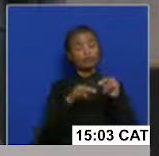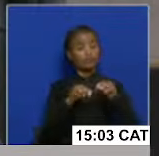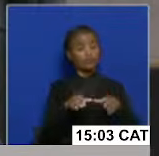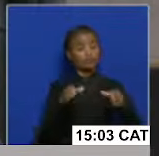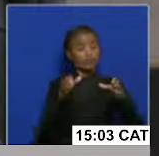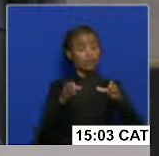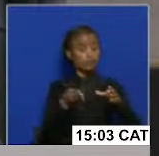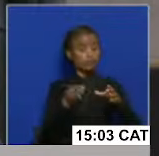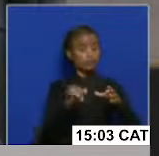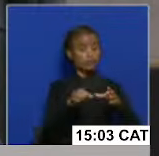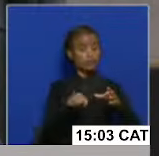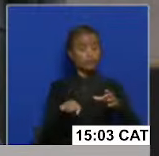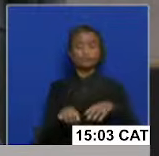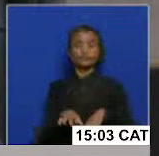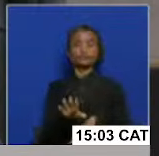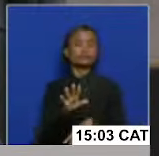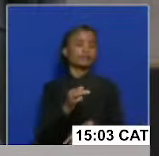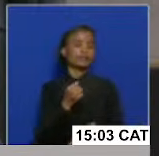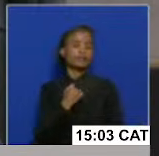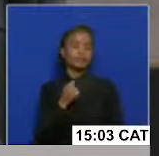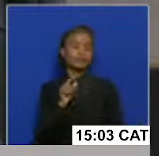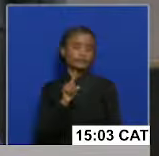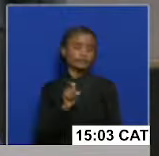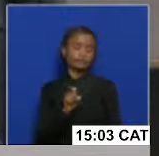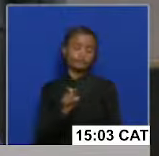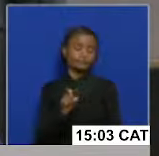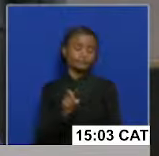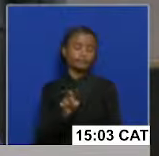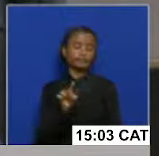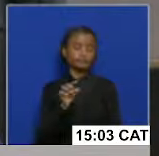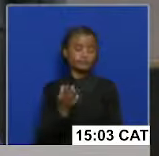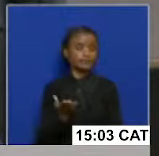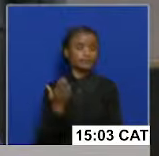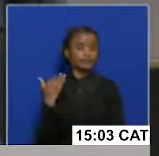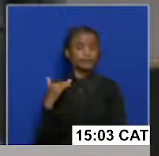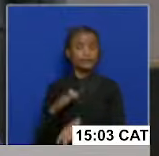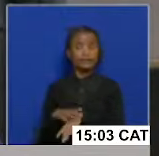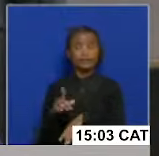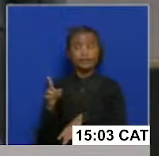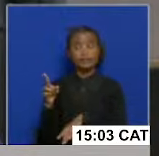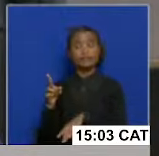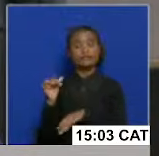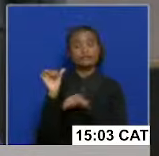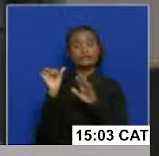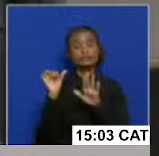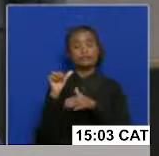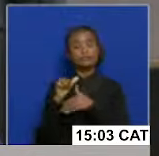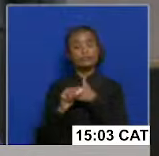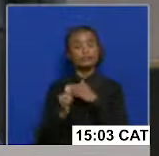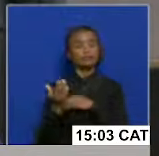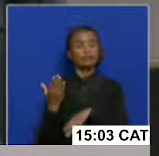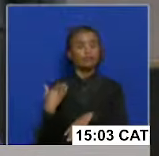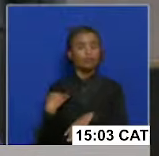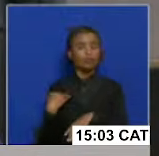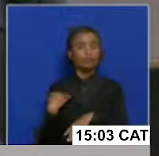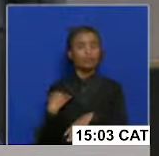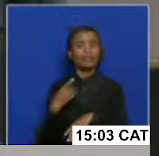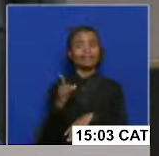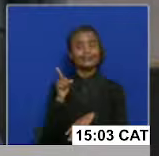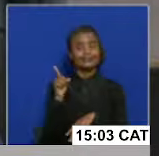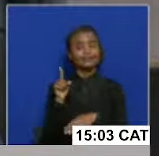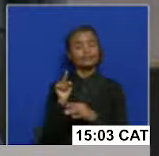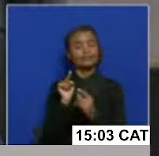the time that Mr. Simon approached you 6 months previously, and approaching